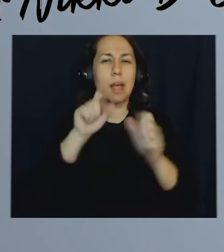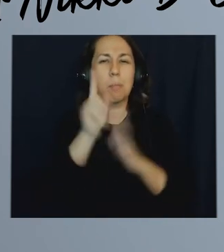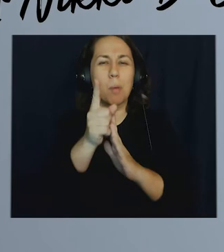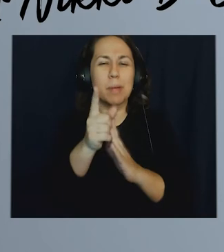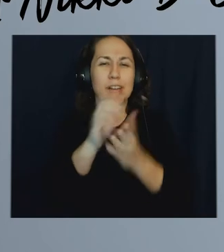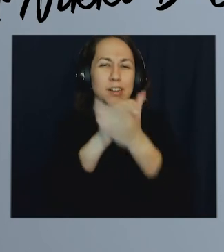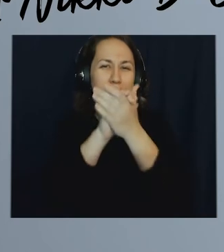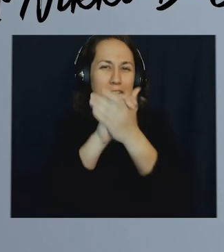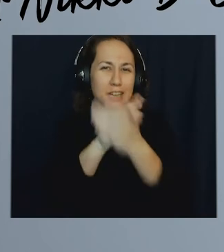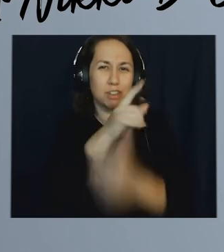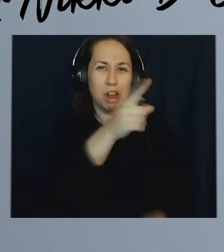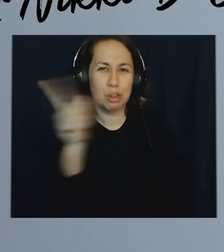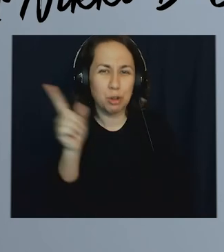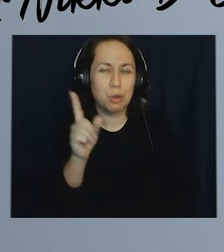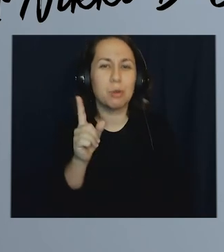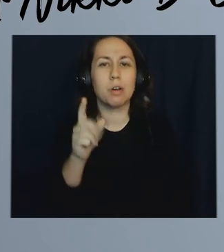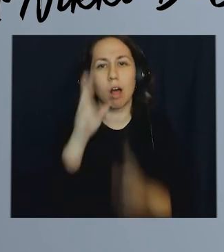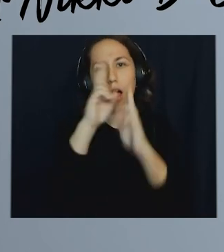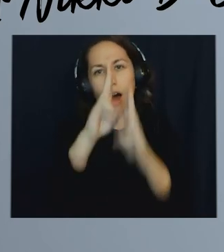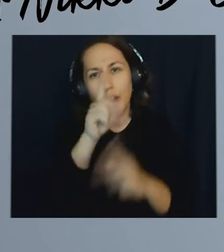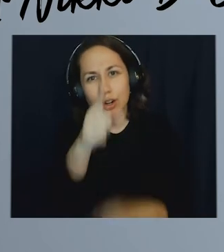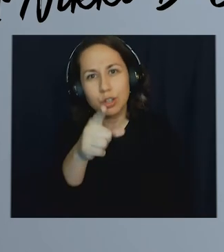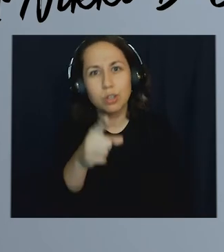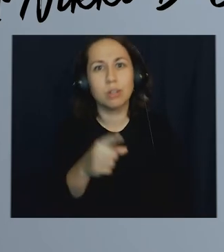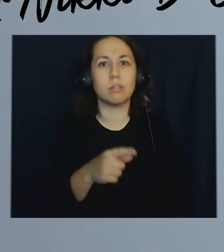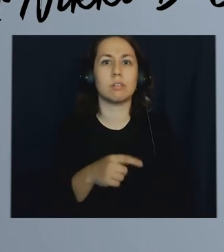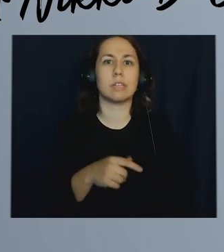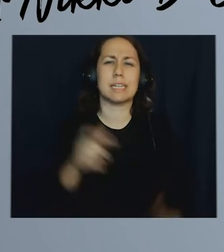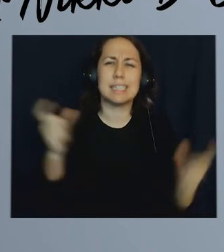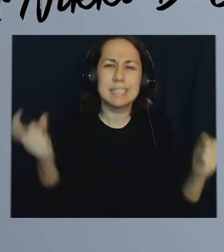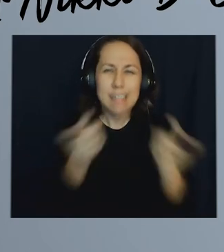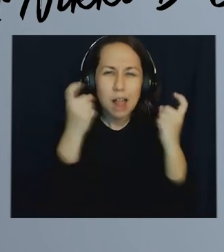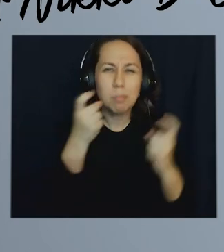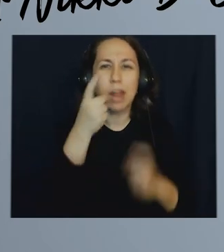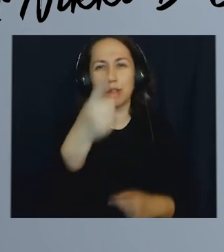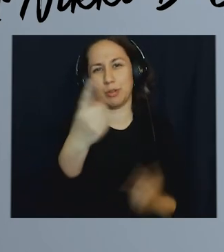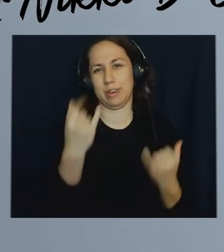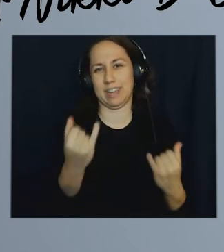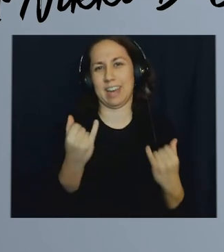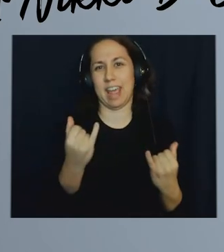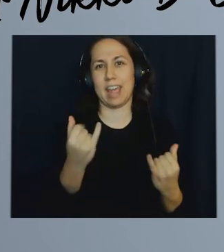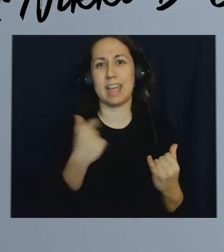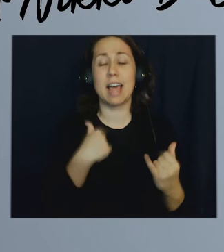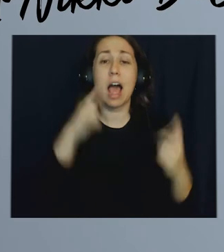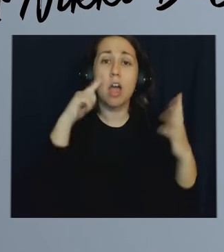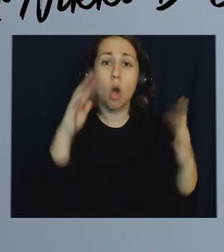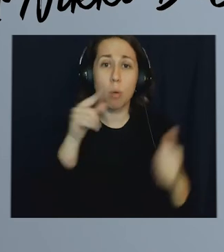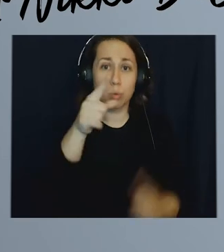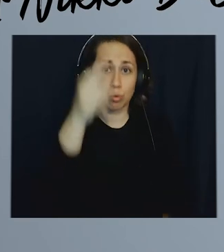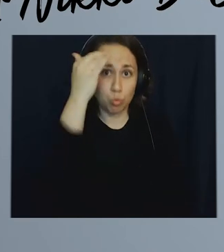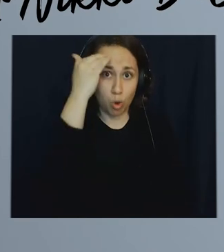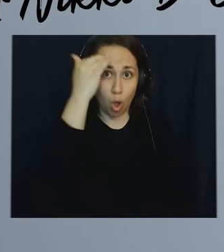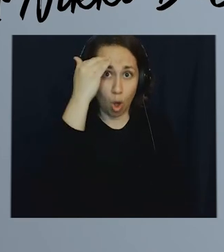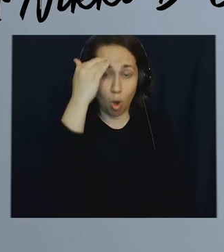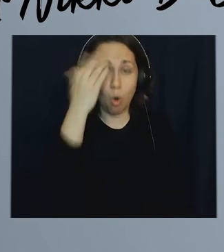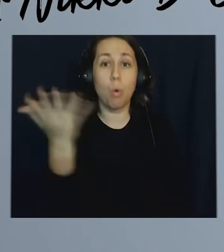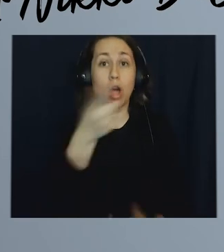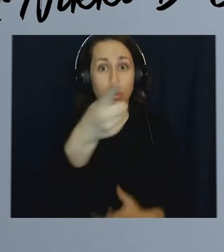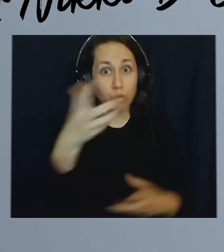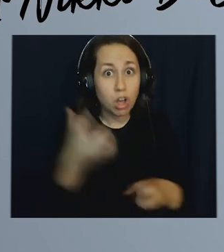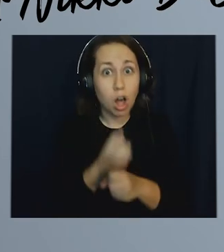to congratulate you, honor you, and celebrate you today. I hope you know that what